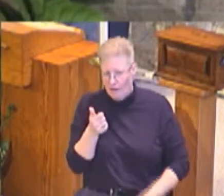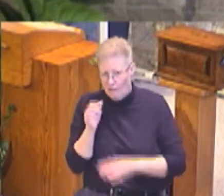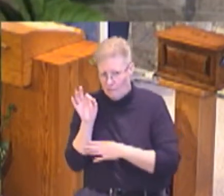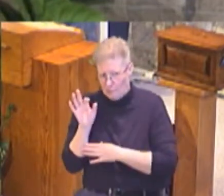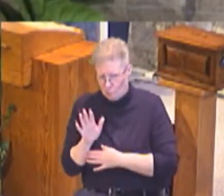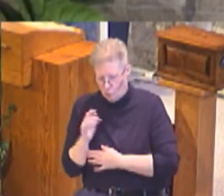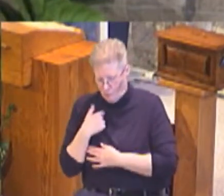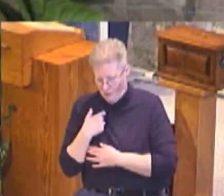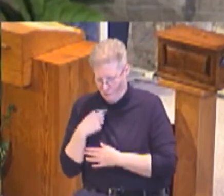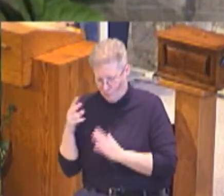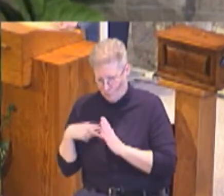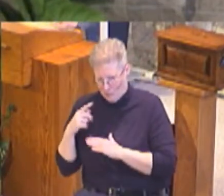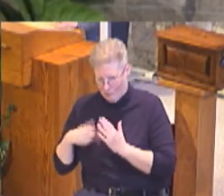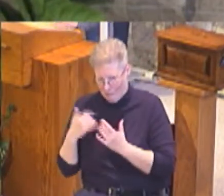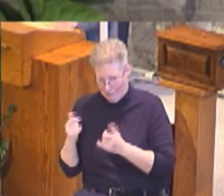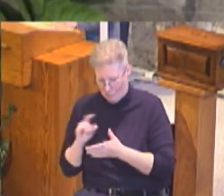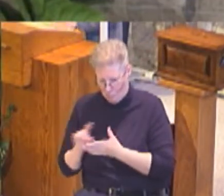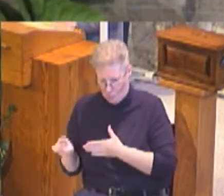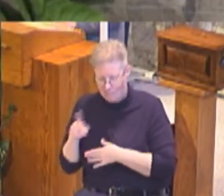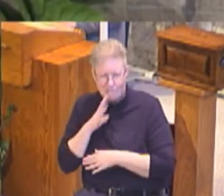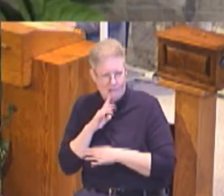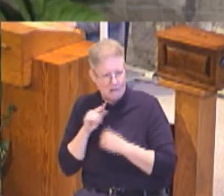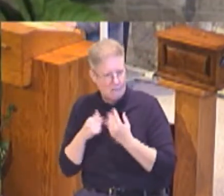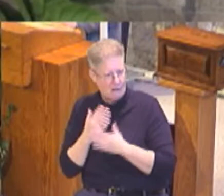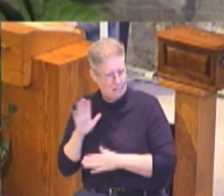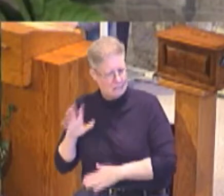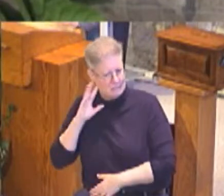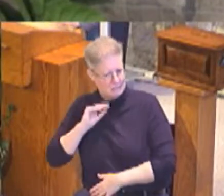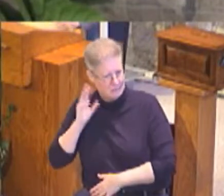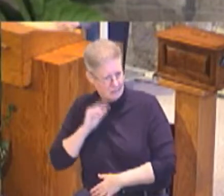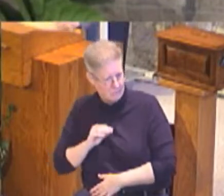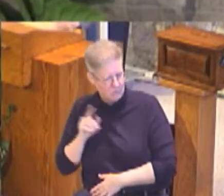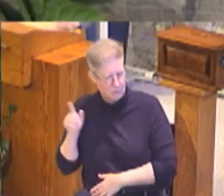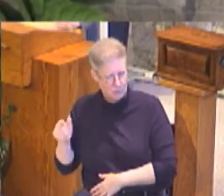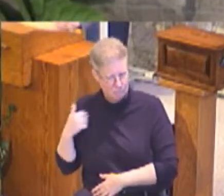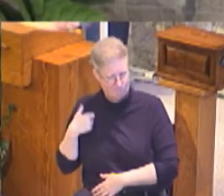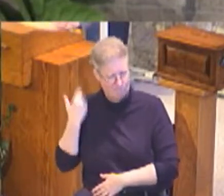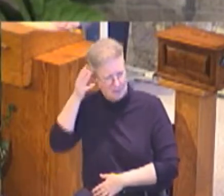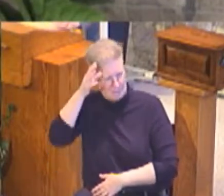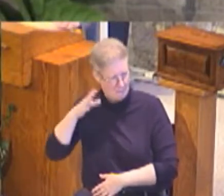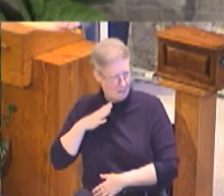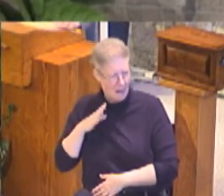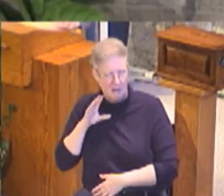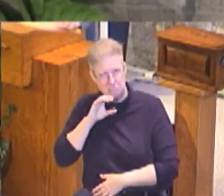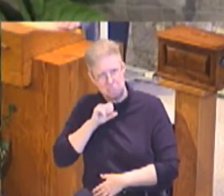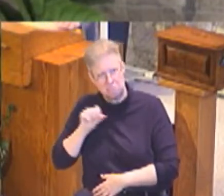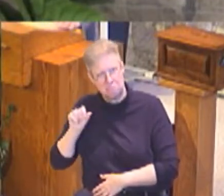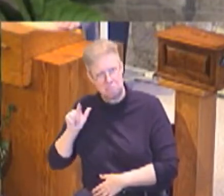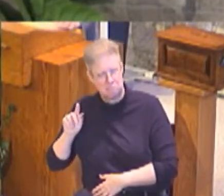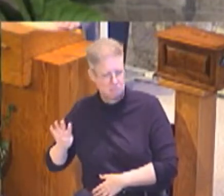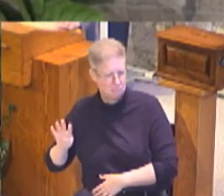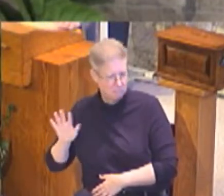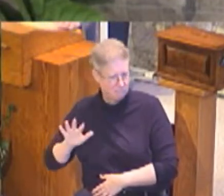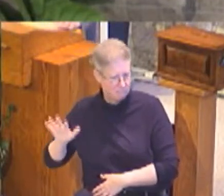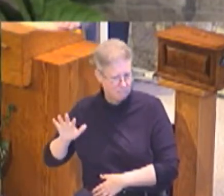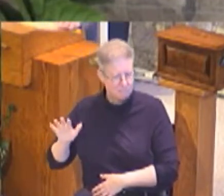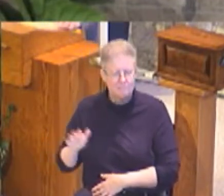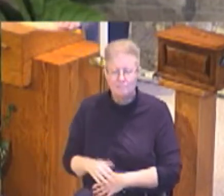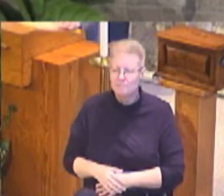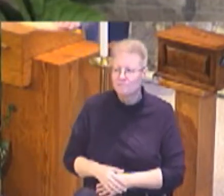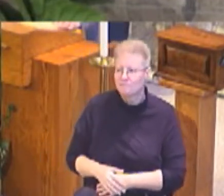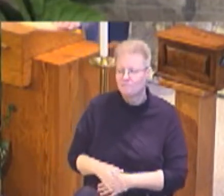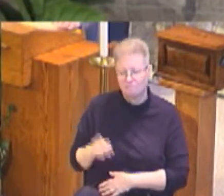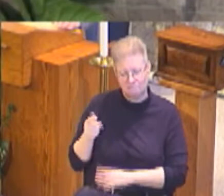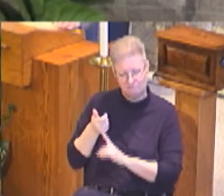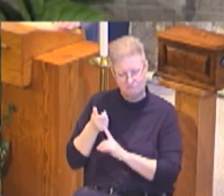this week talked about an experience he had when he was a young man, about 24. And he was an